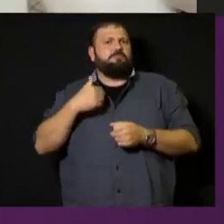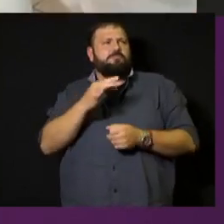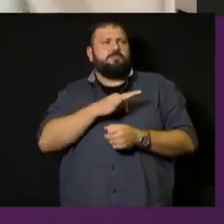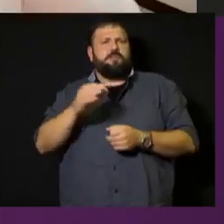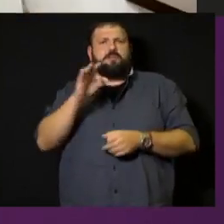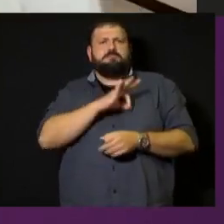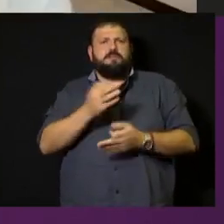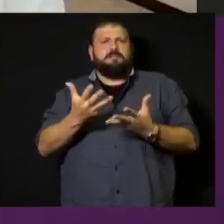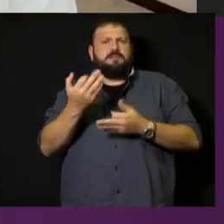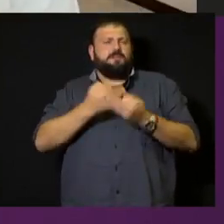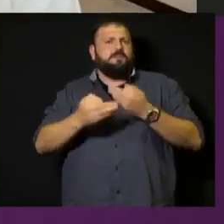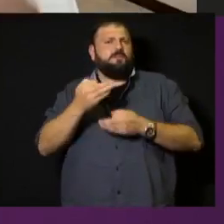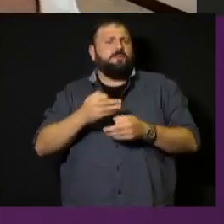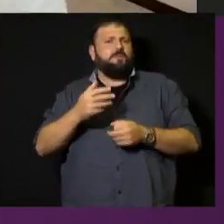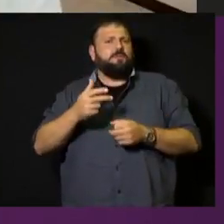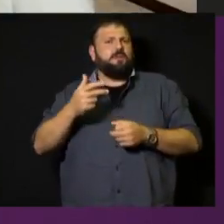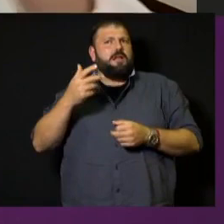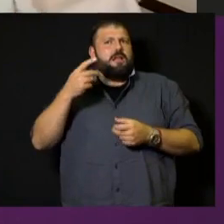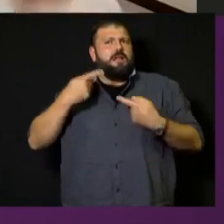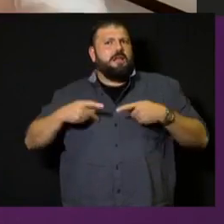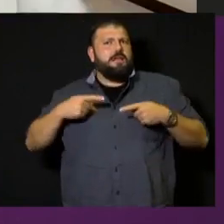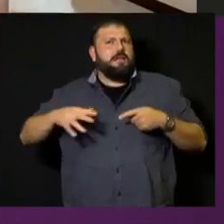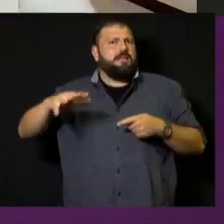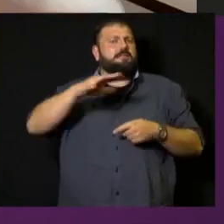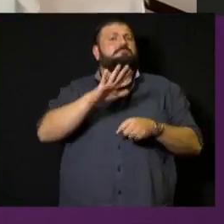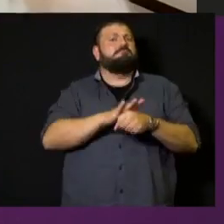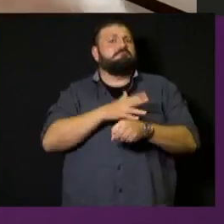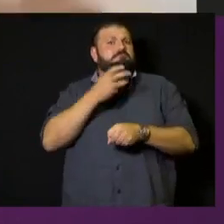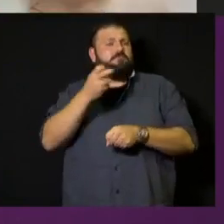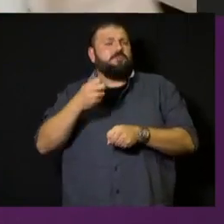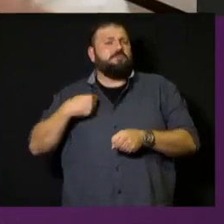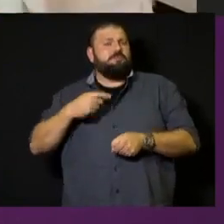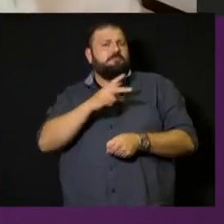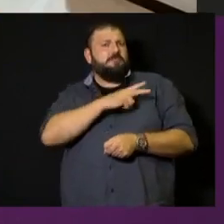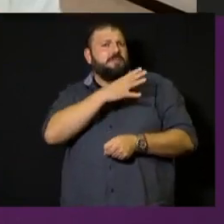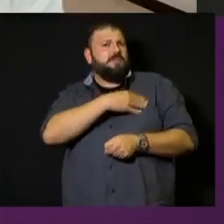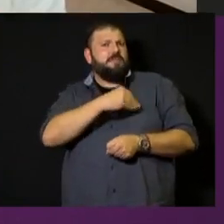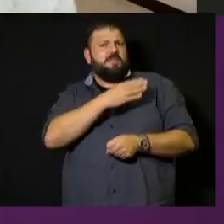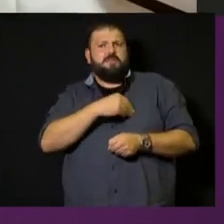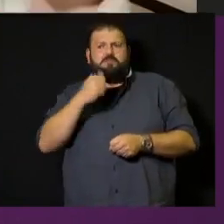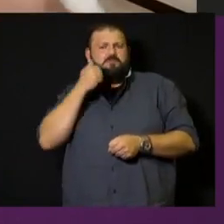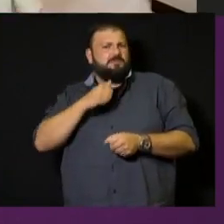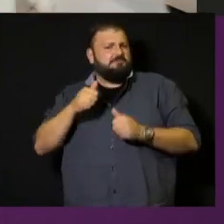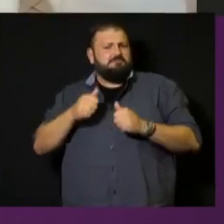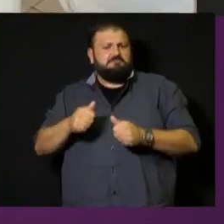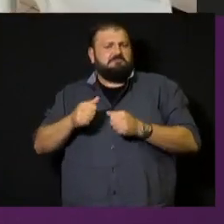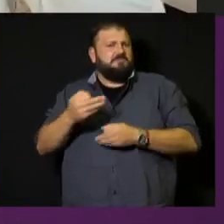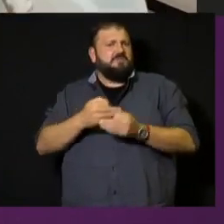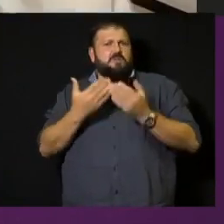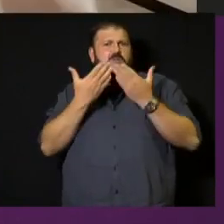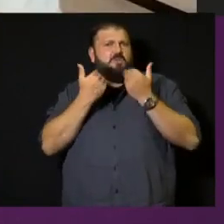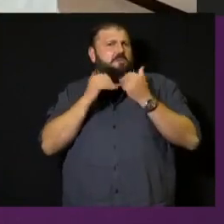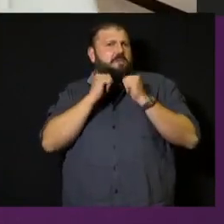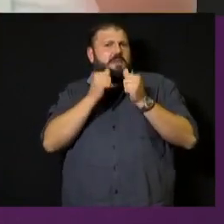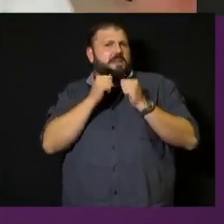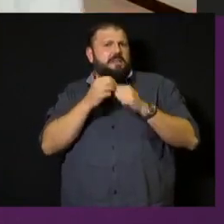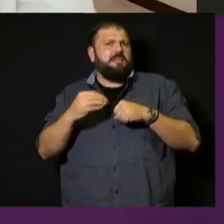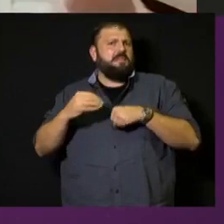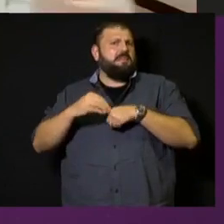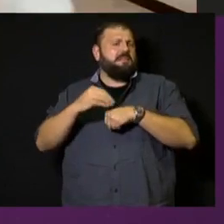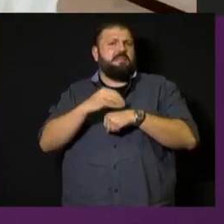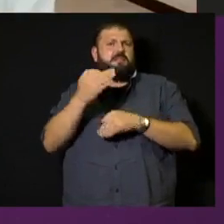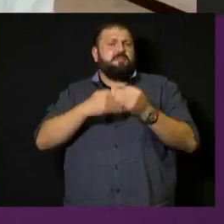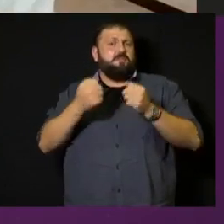being intelligent, helping people, guiding them. My son was my angel. He was never an excuse. Last year,